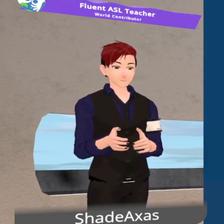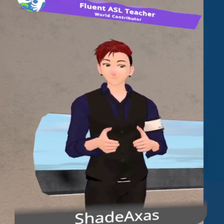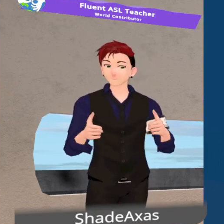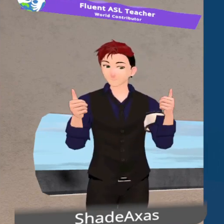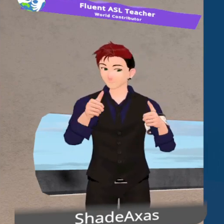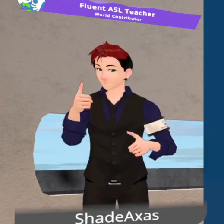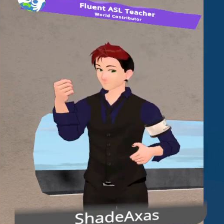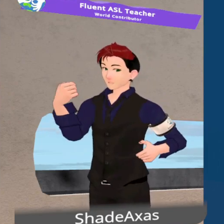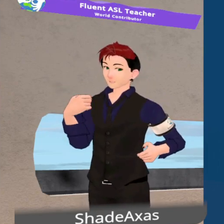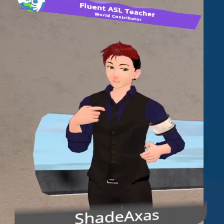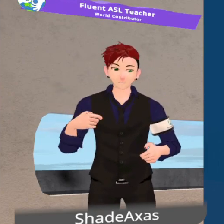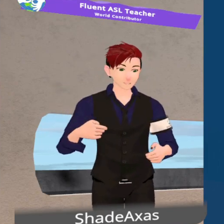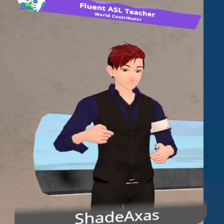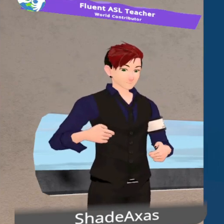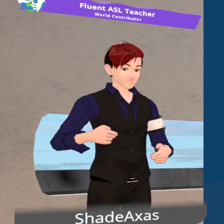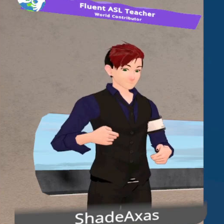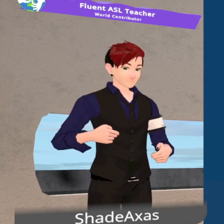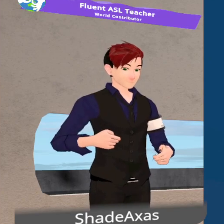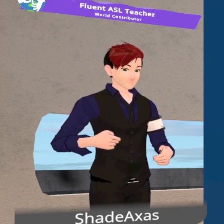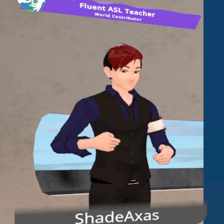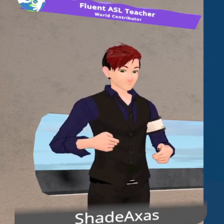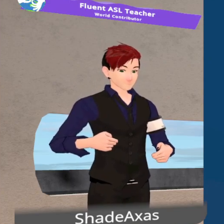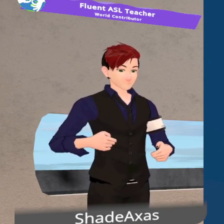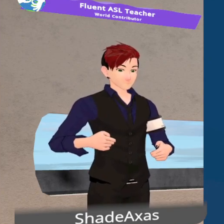All right. Okay, thanks. Other questions?